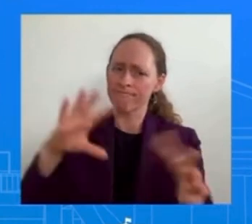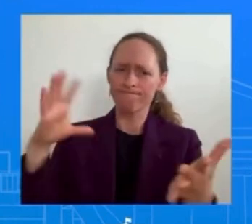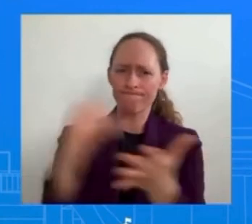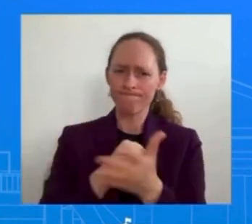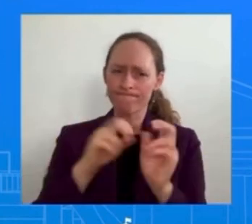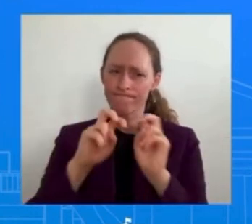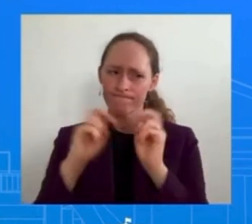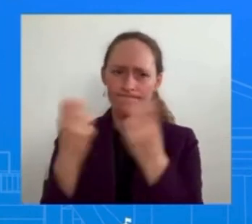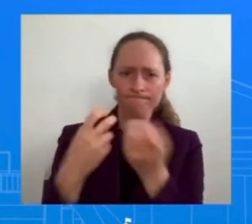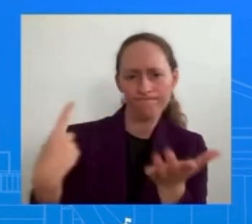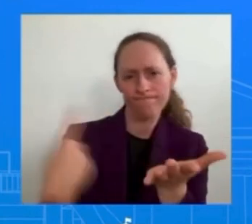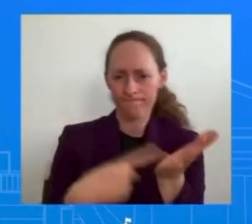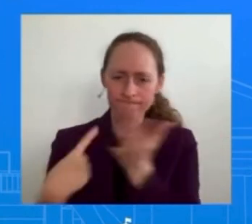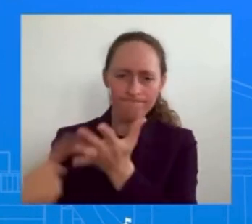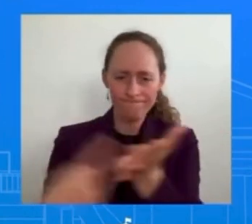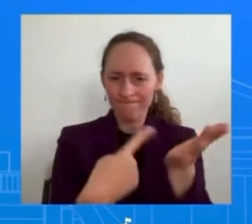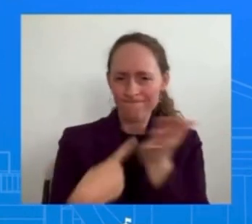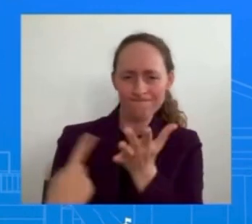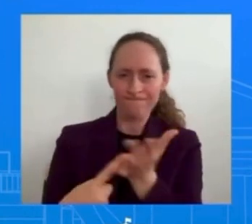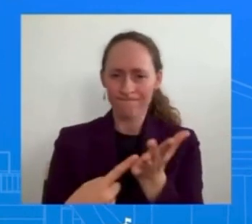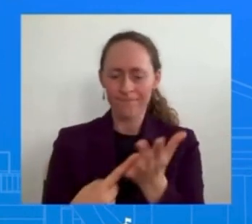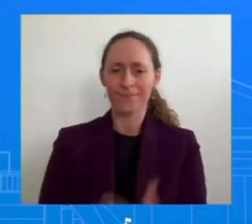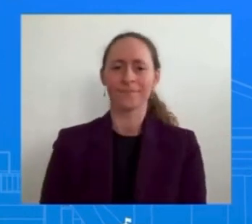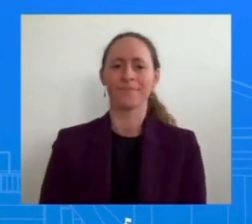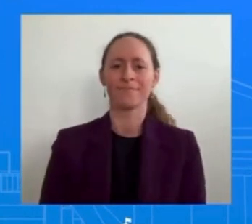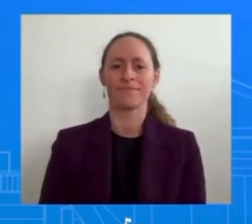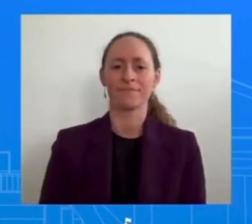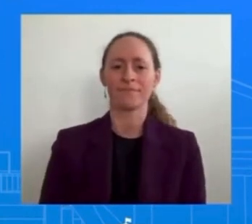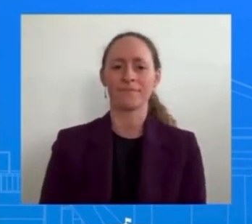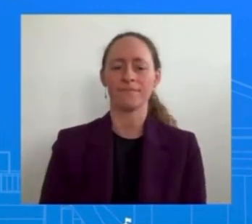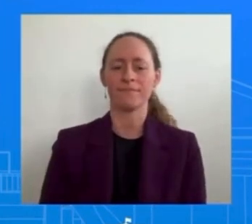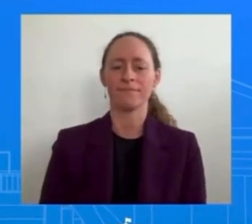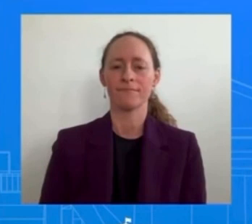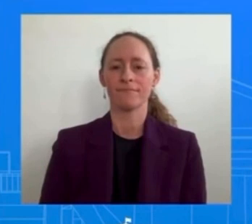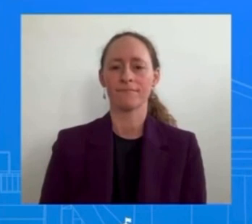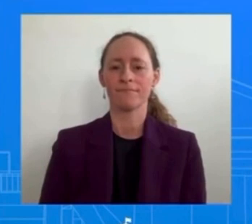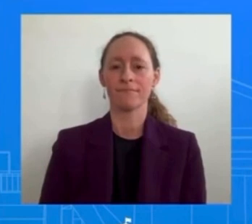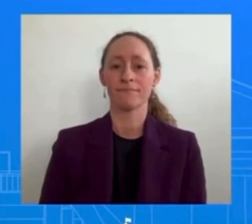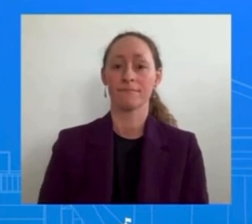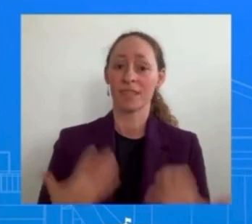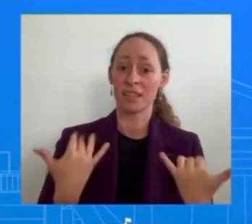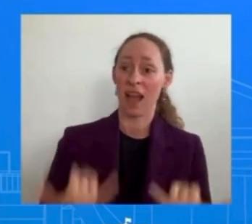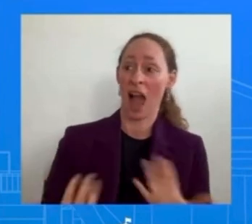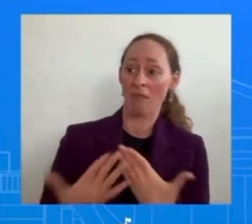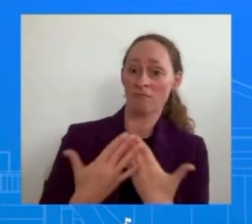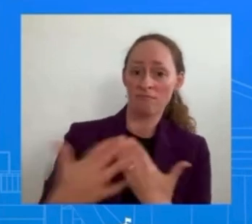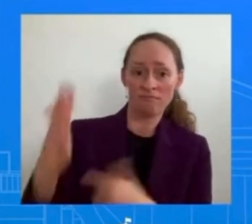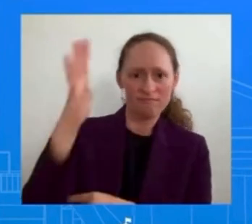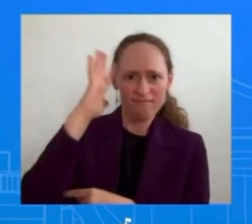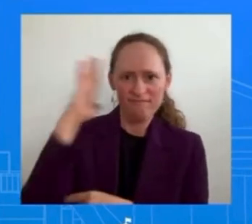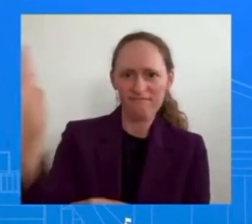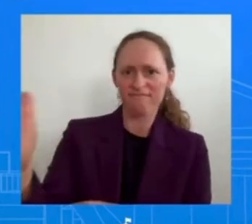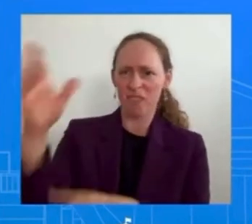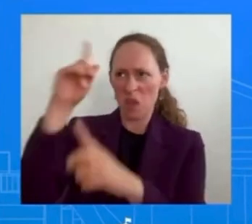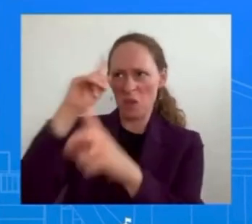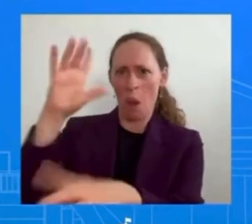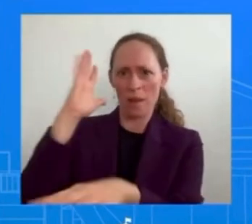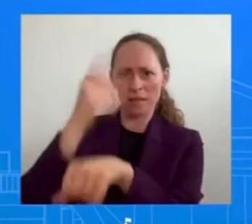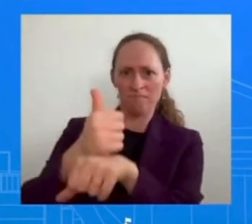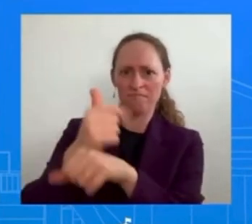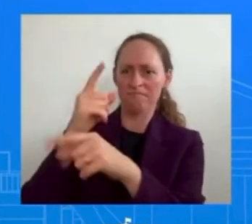and recognizes that we have entered a new and more ambitious era of trilateral partnership in which we come together to address